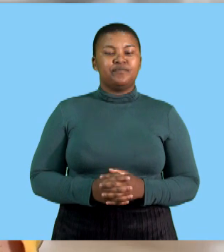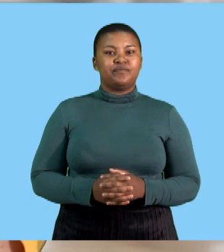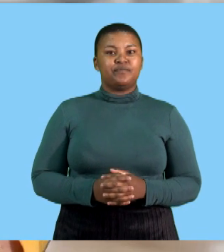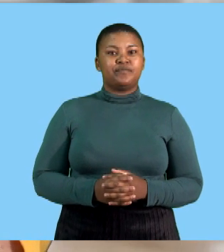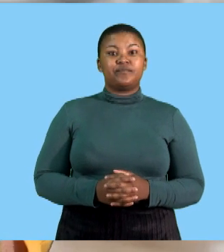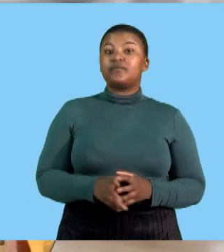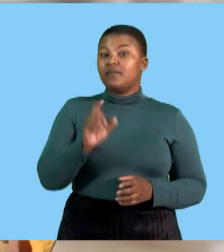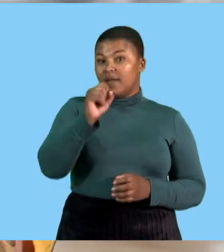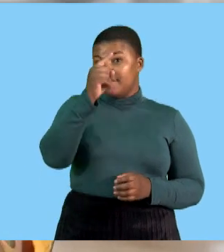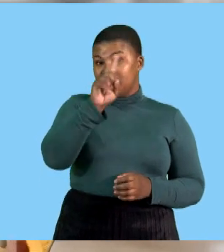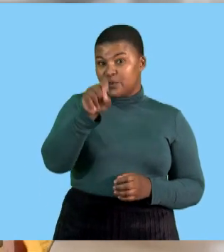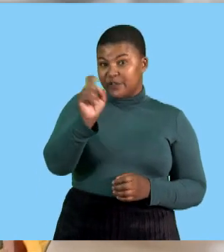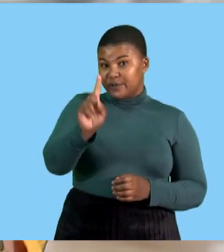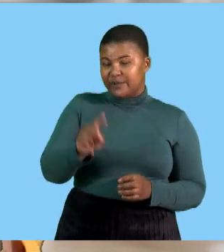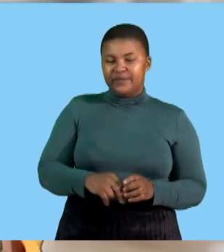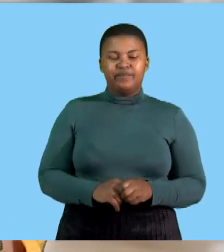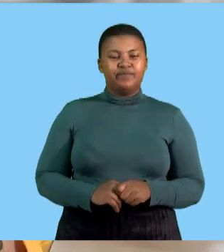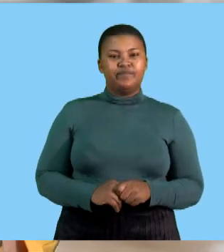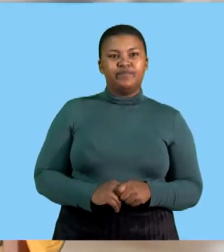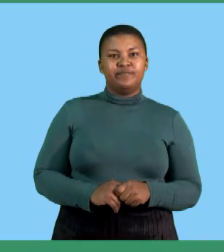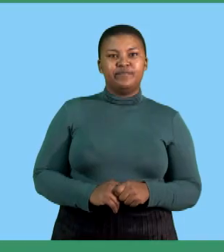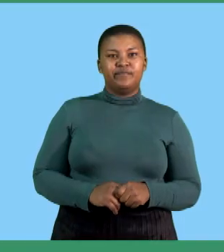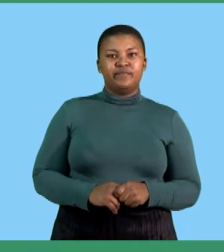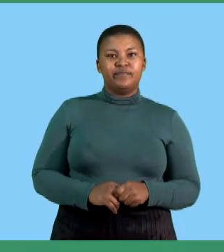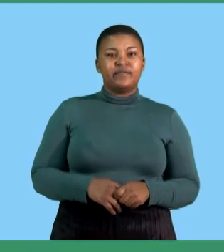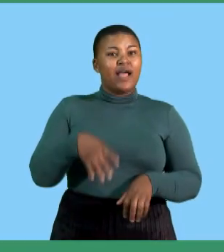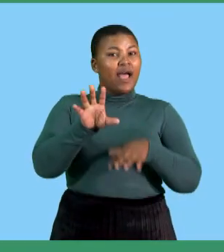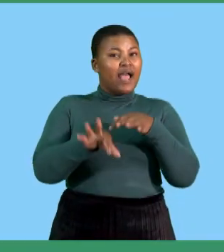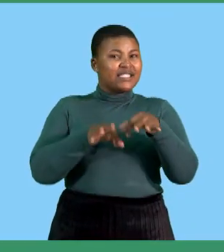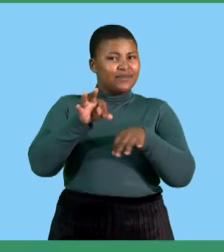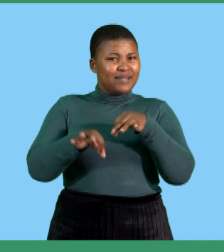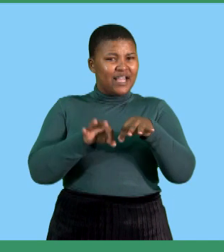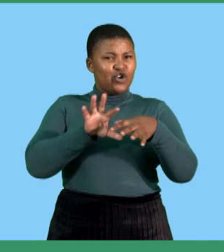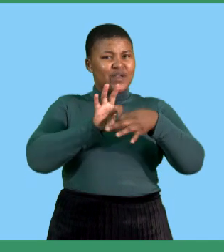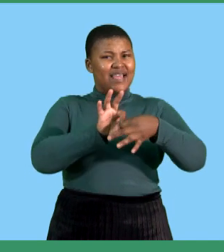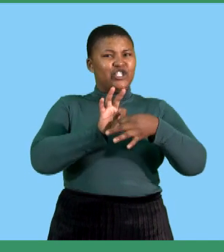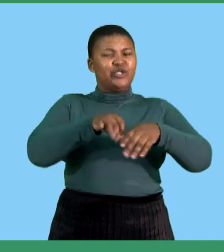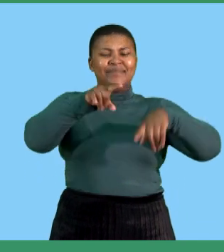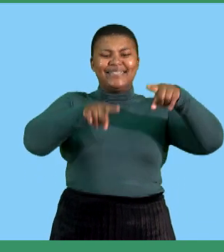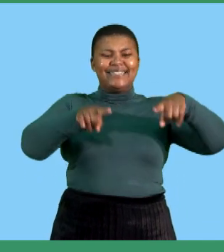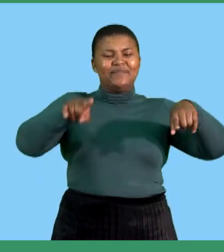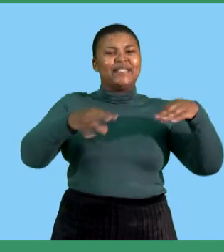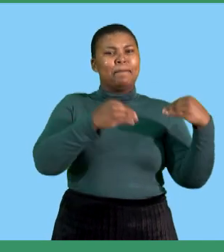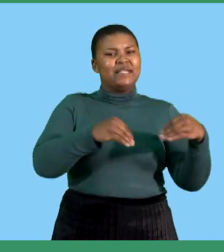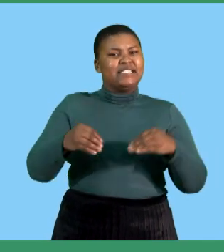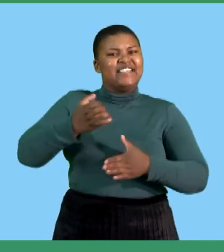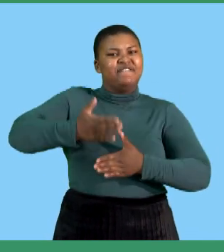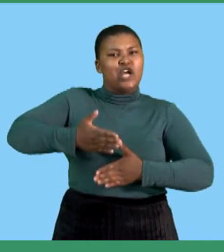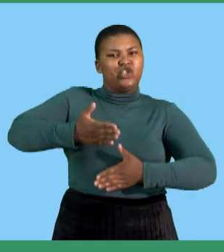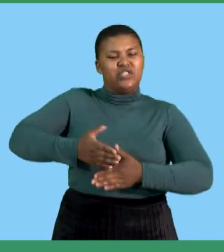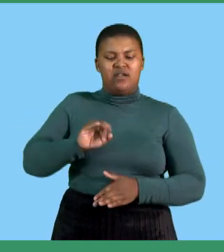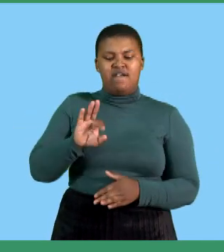questions. Our first practice question asks, discuss the interrelationship between the various